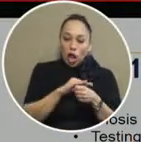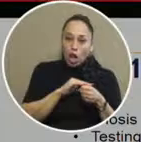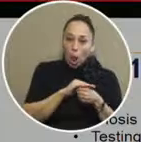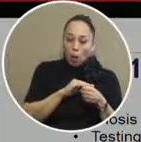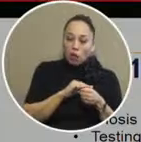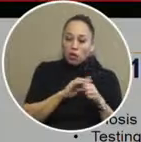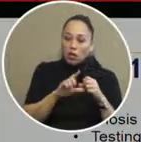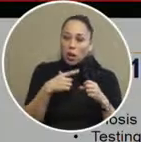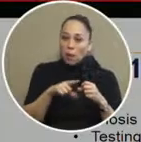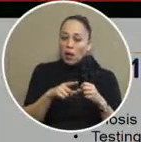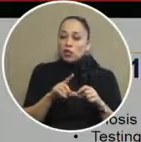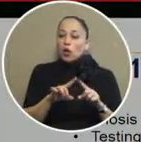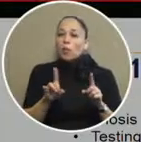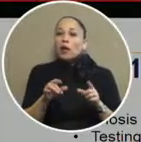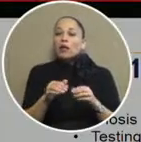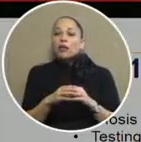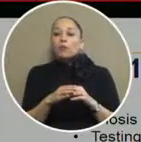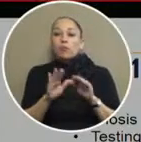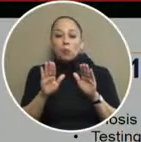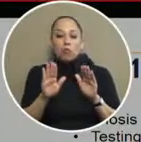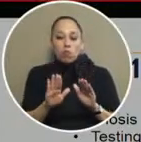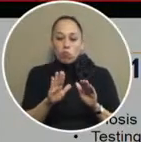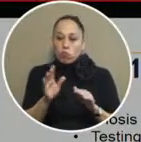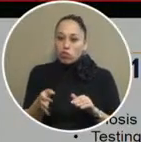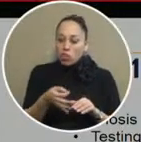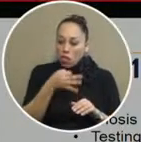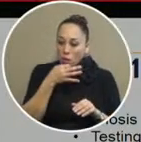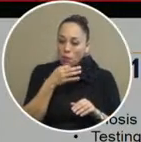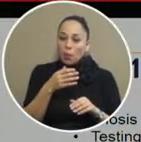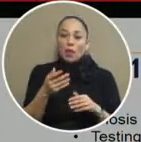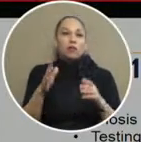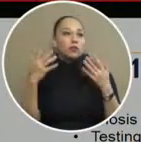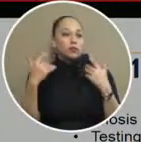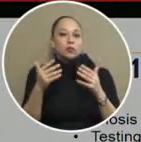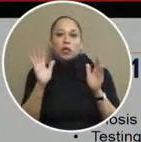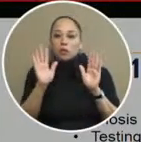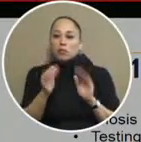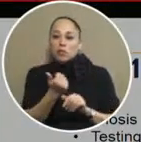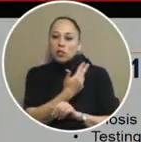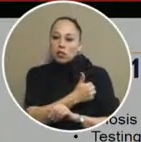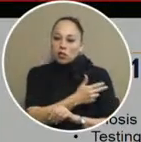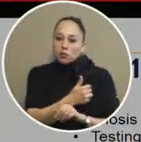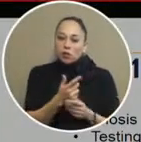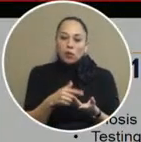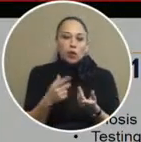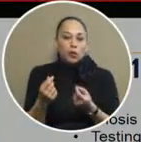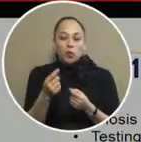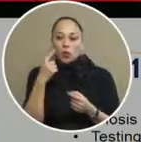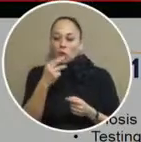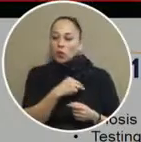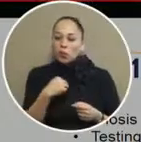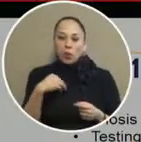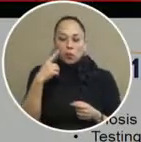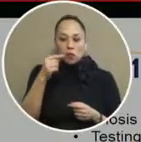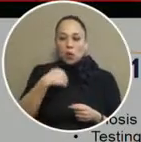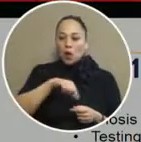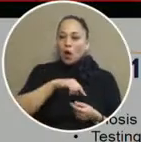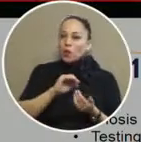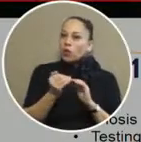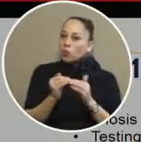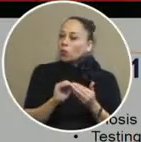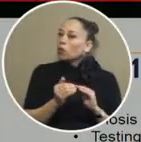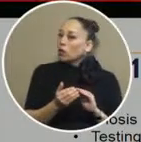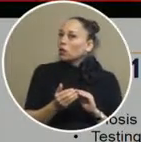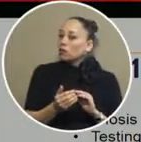our great physicians and experts that we have caring for our members of our community.